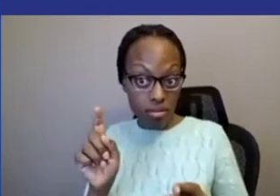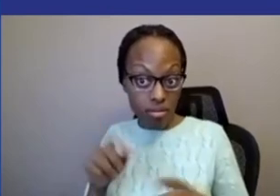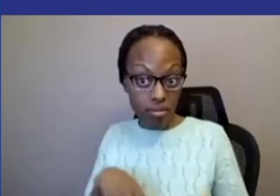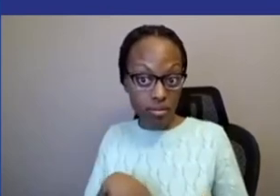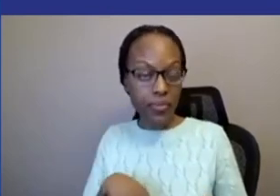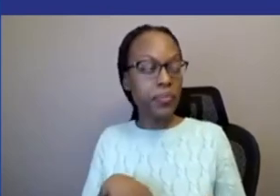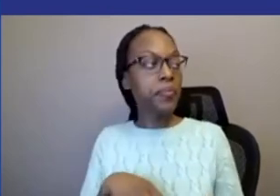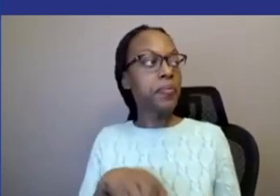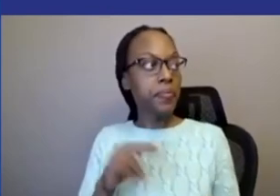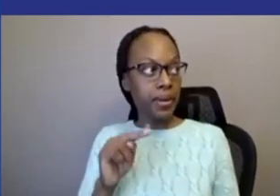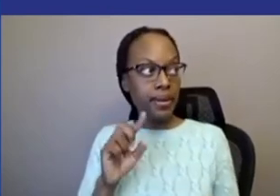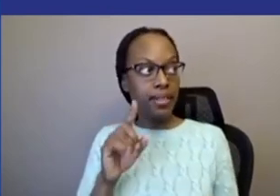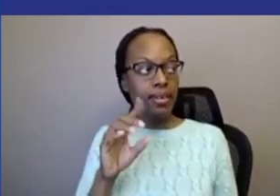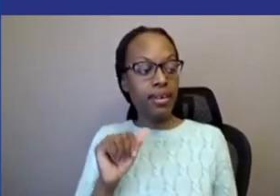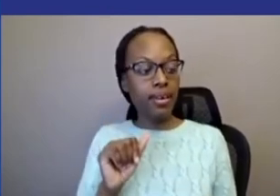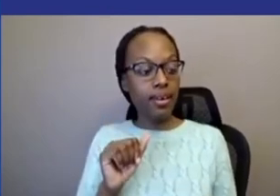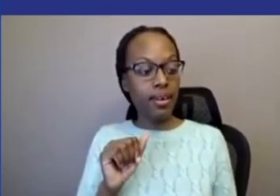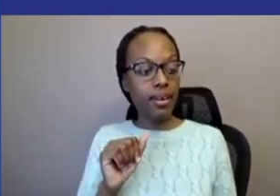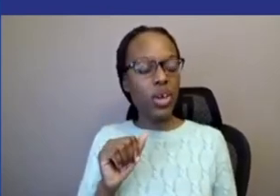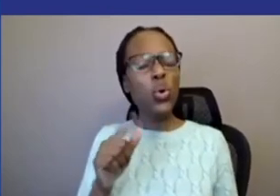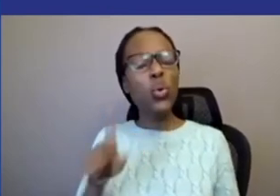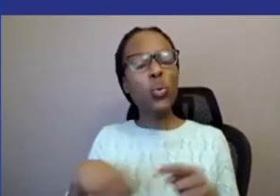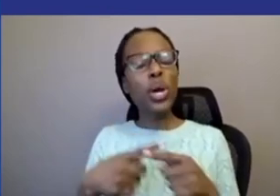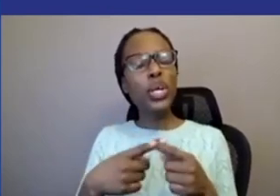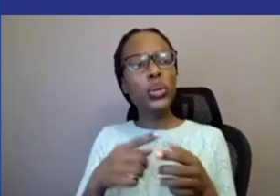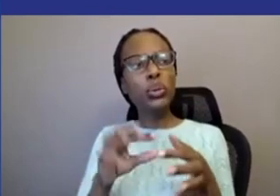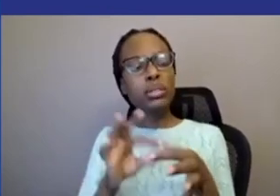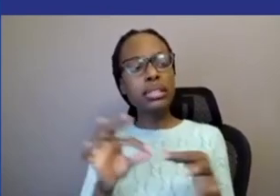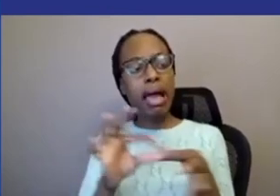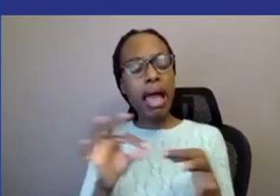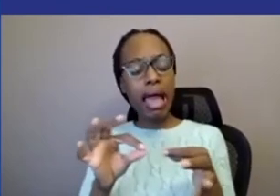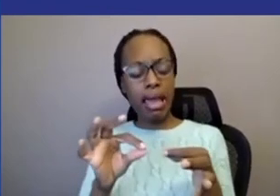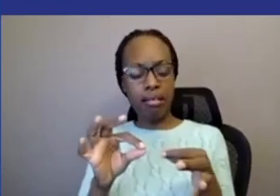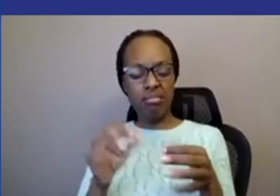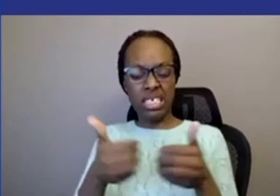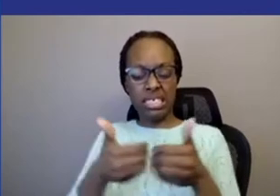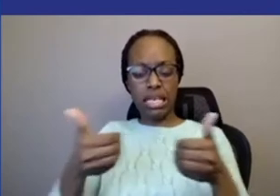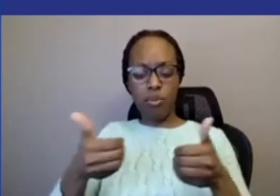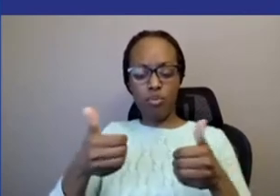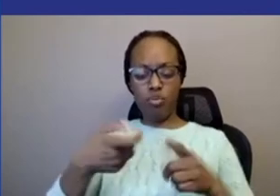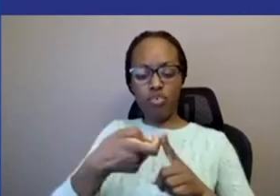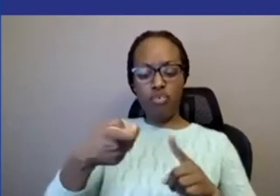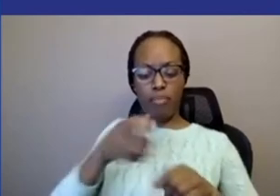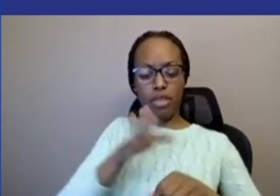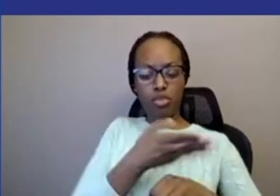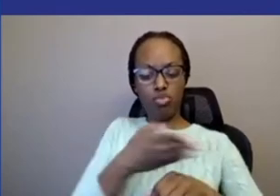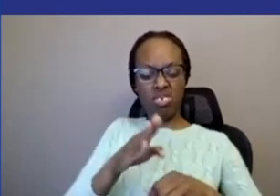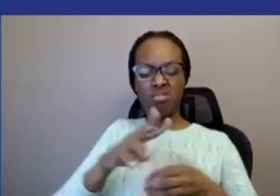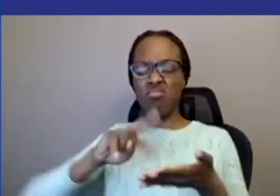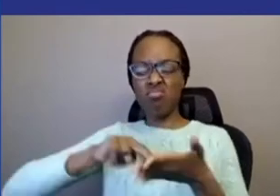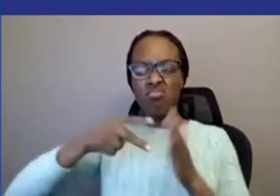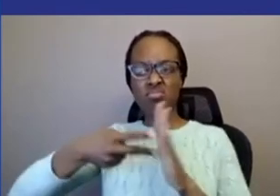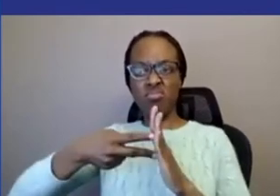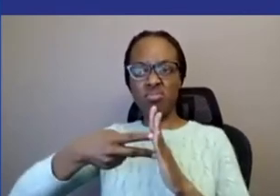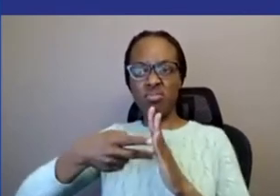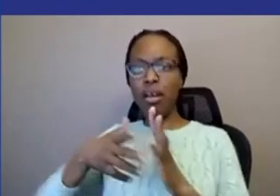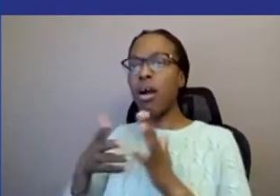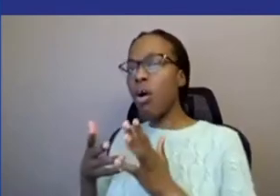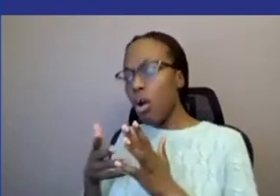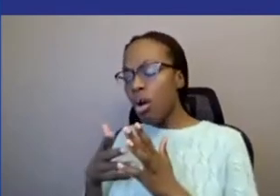I think that when you say outside of the music, what exactly do you mean? I'm sorry. So at the beginning